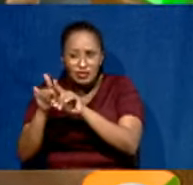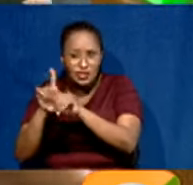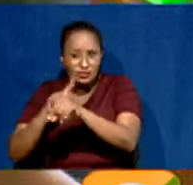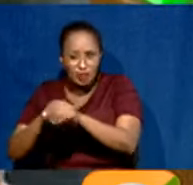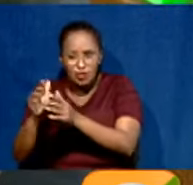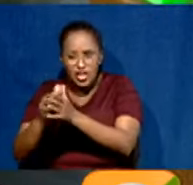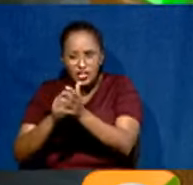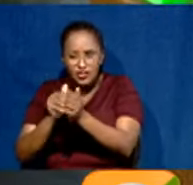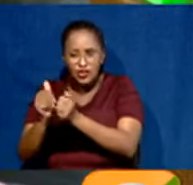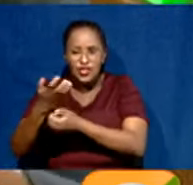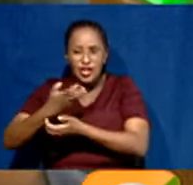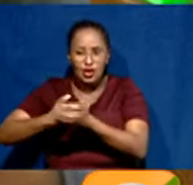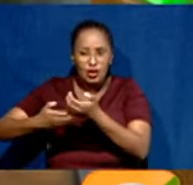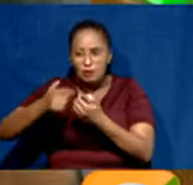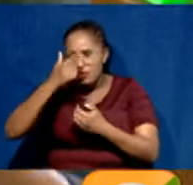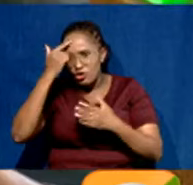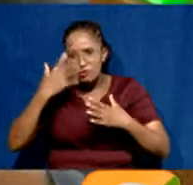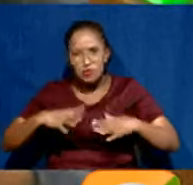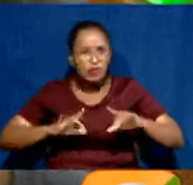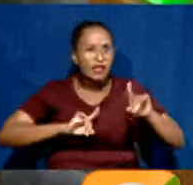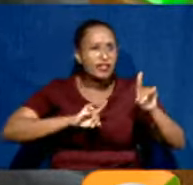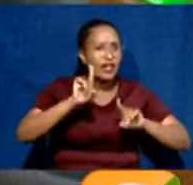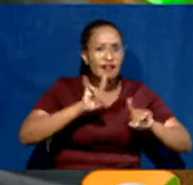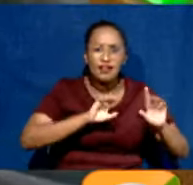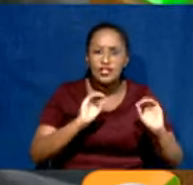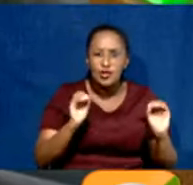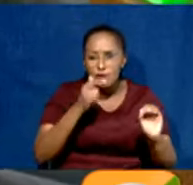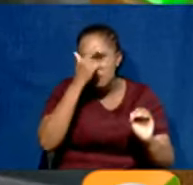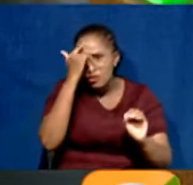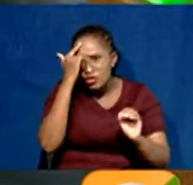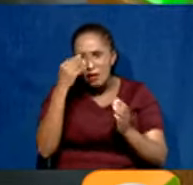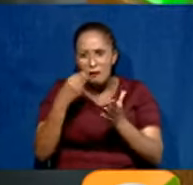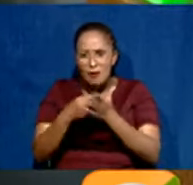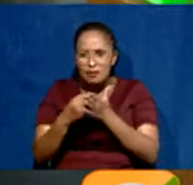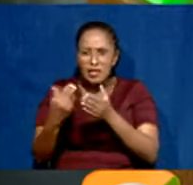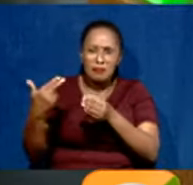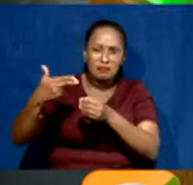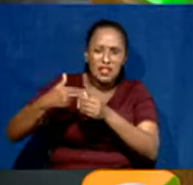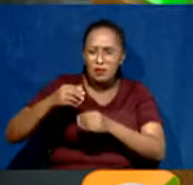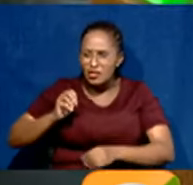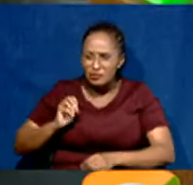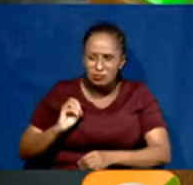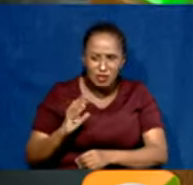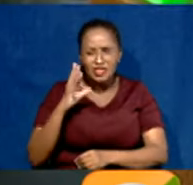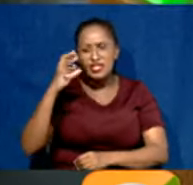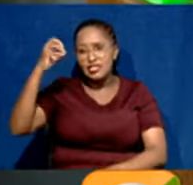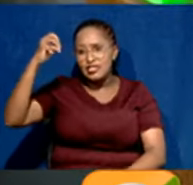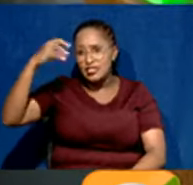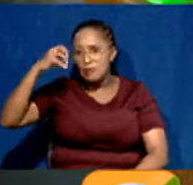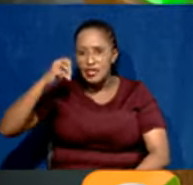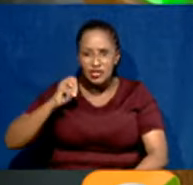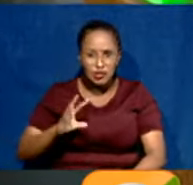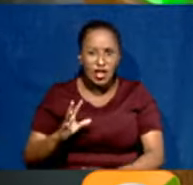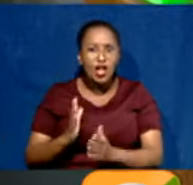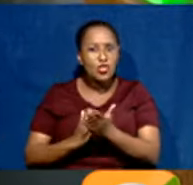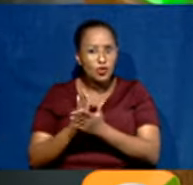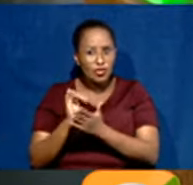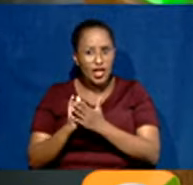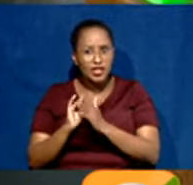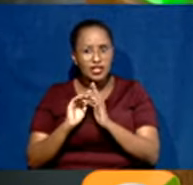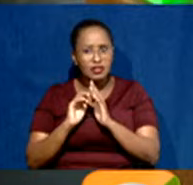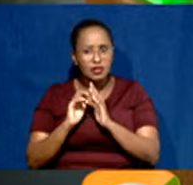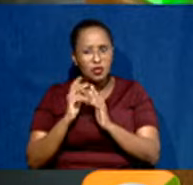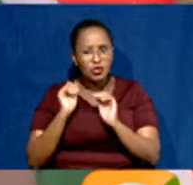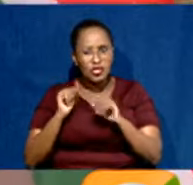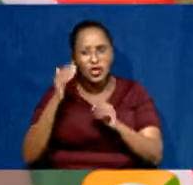have people not moving, consumption, because oil and electricity basically will tell you what is happening in the economy. For